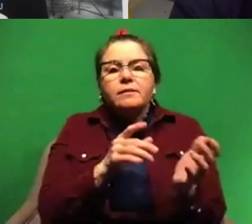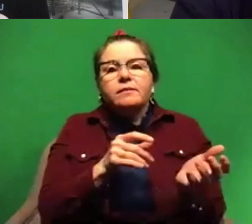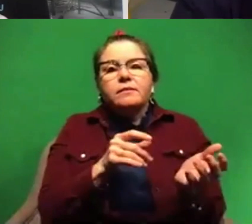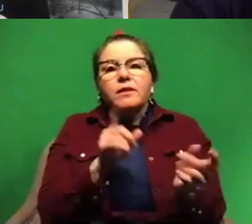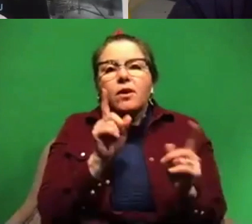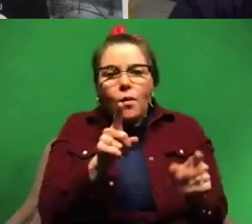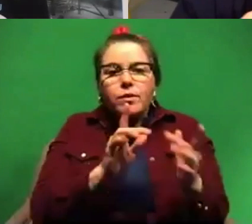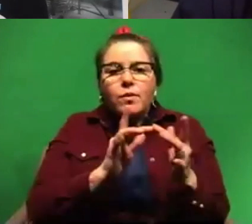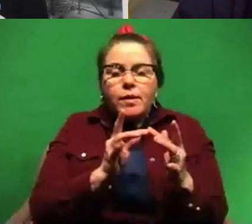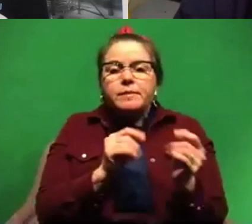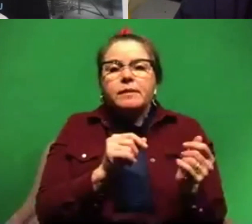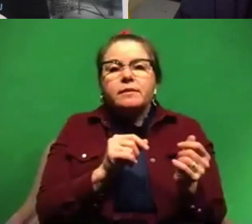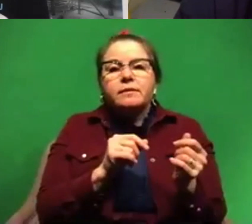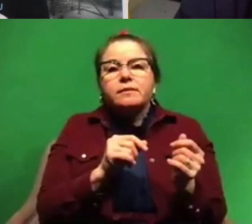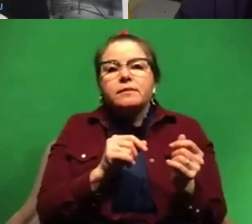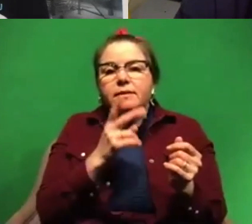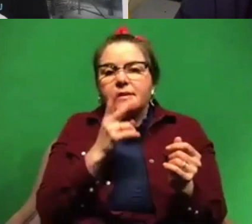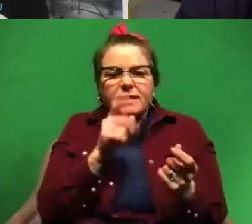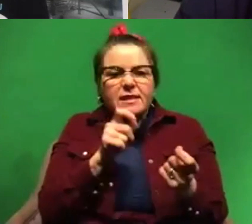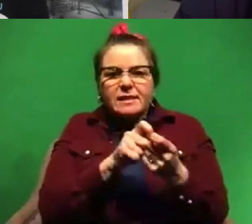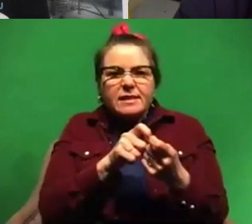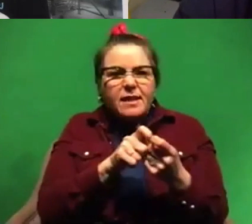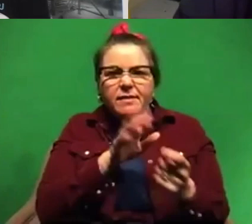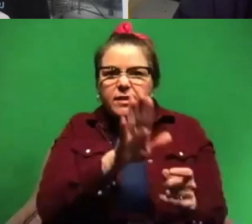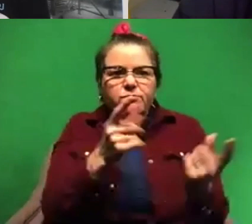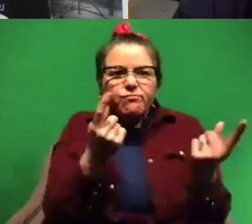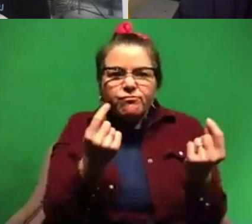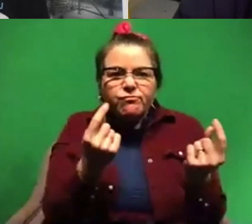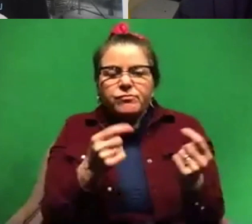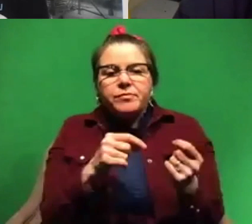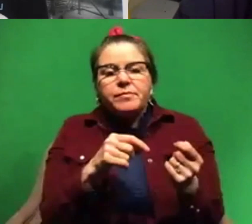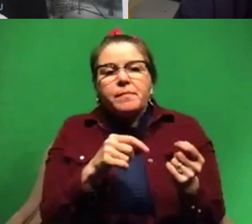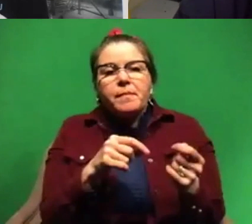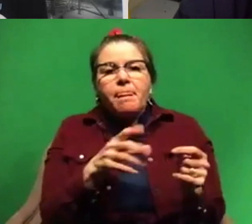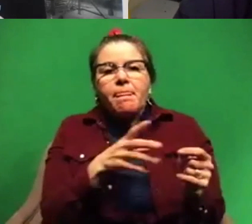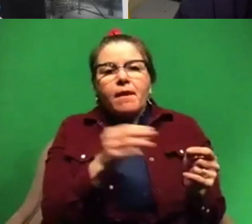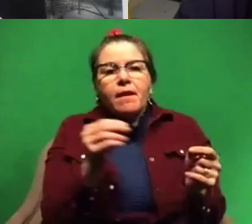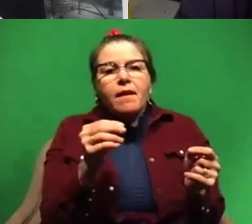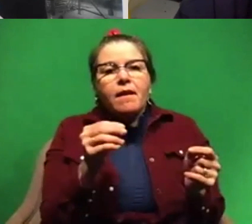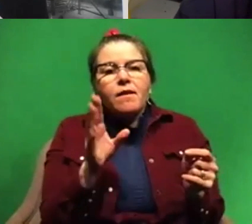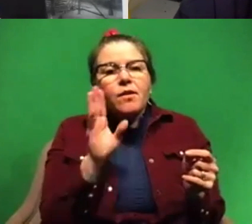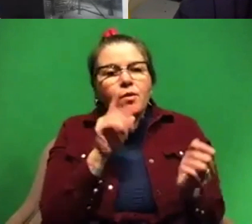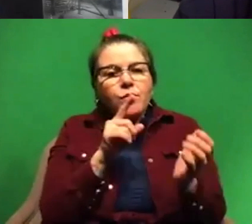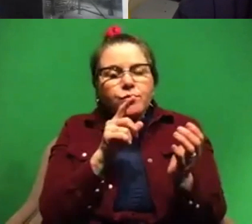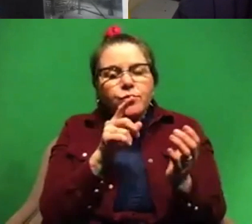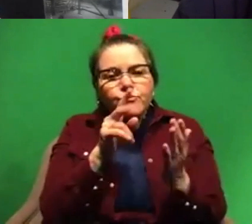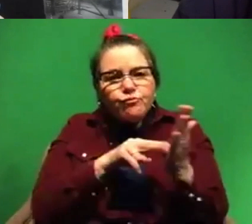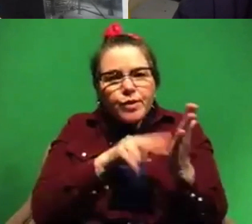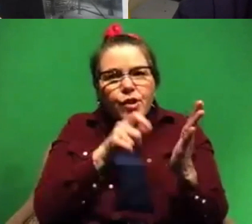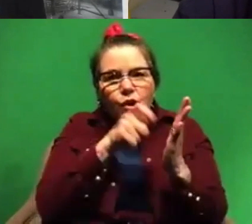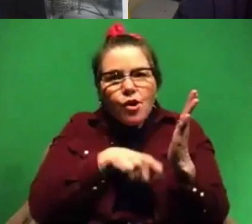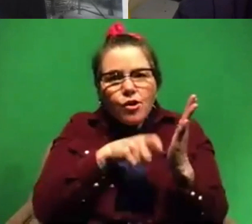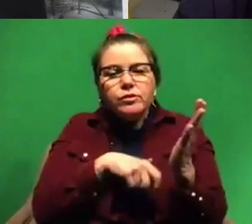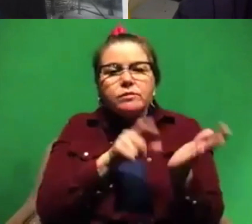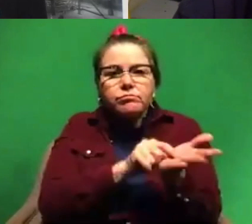seeing exactly what they're doing, and, you know, reading their papers also. So like peer-reviewed